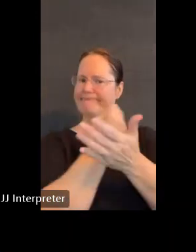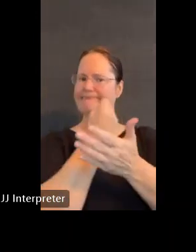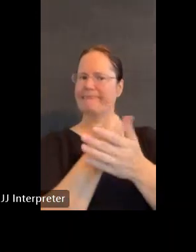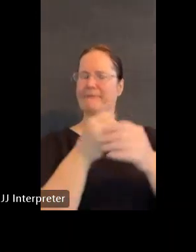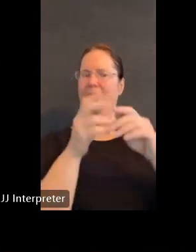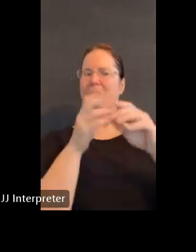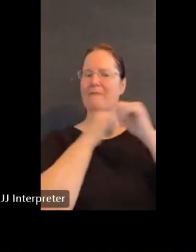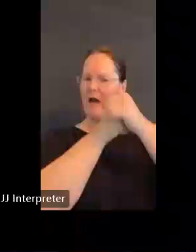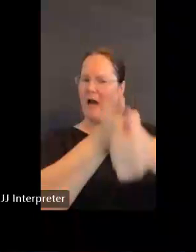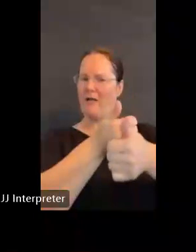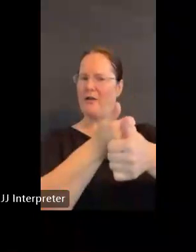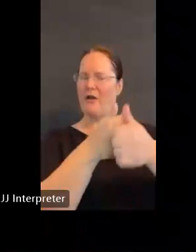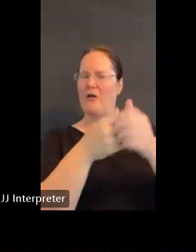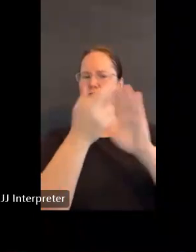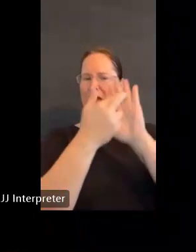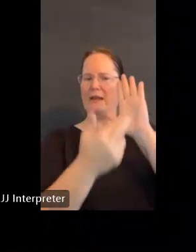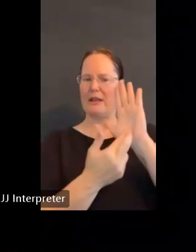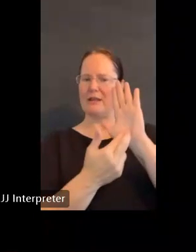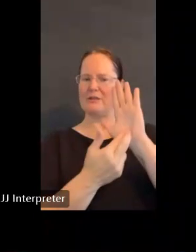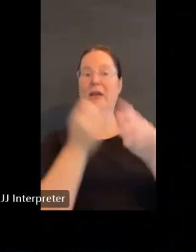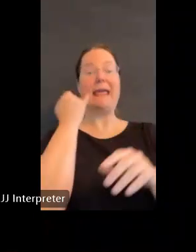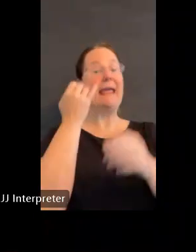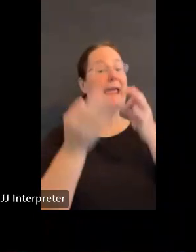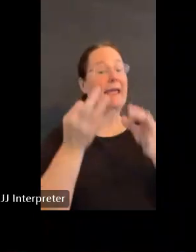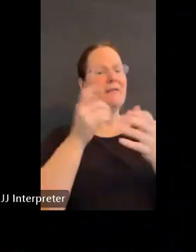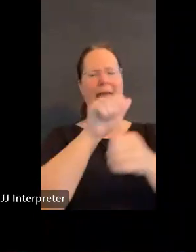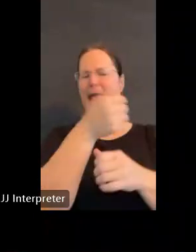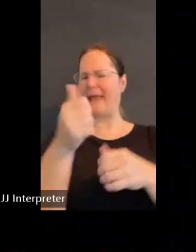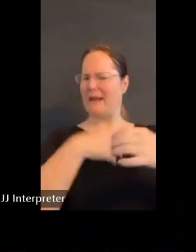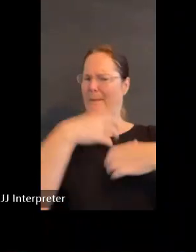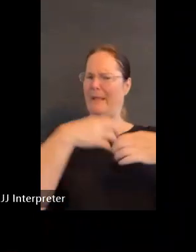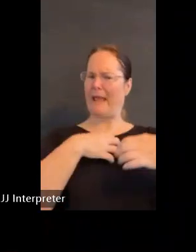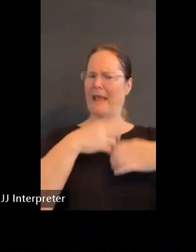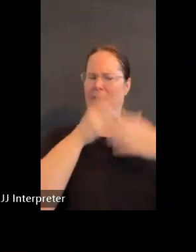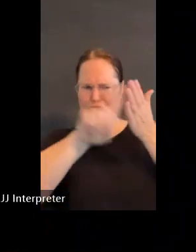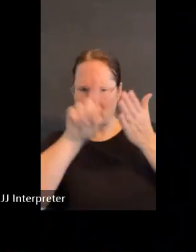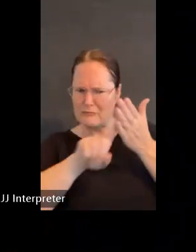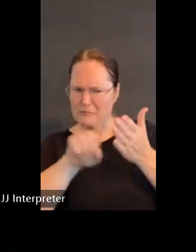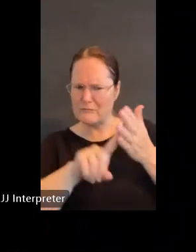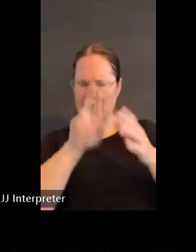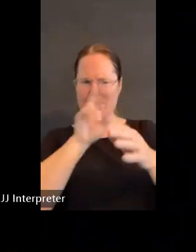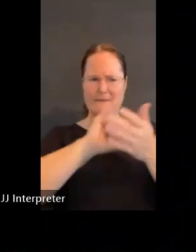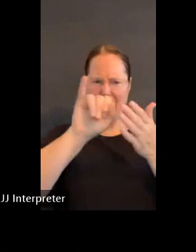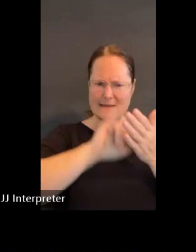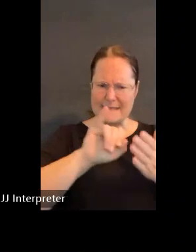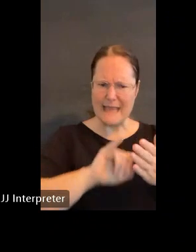complaints, conduct investigations, and adjudicate cases. So individuals who believe that they've experienced